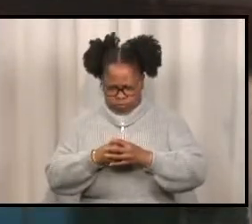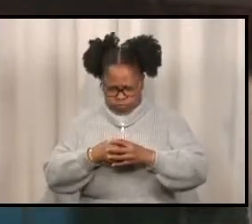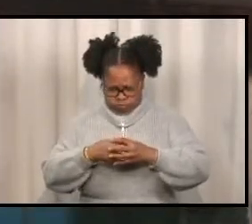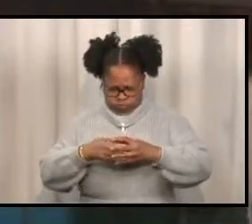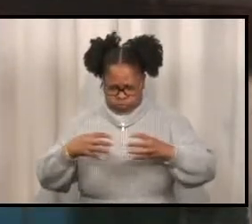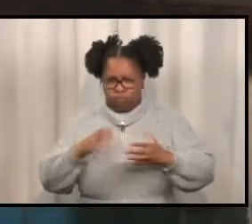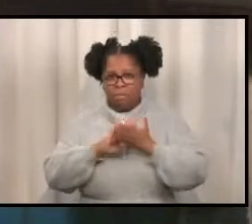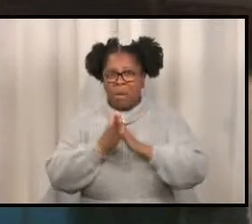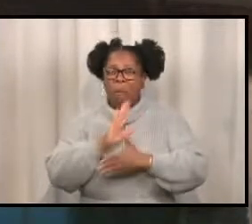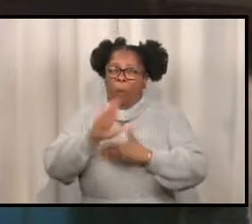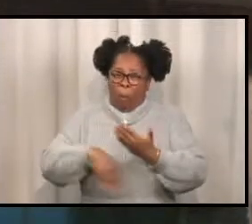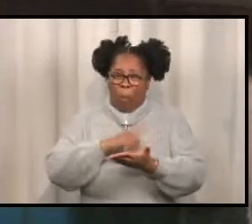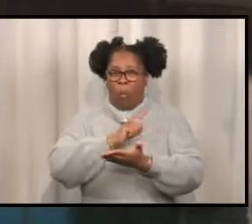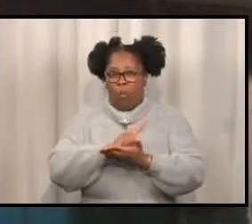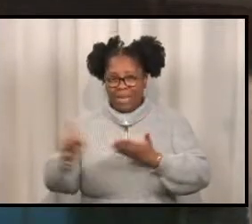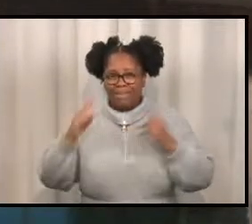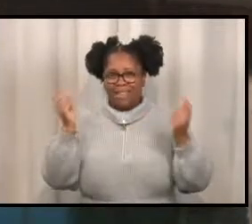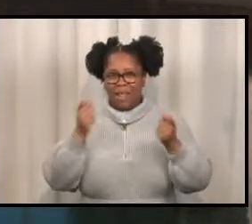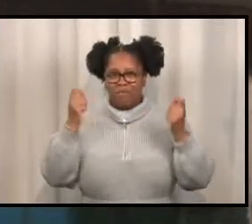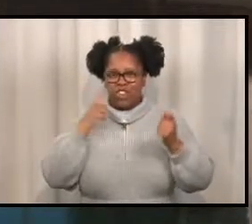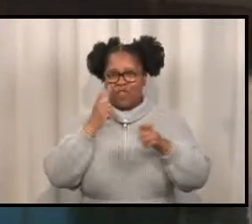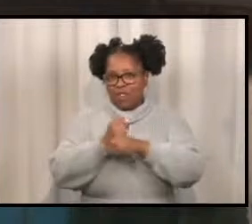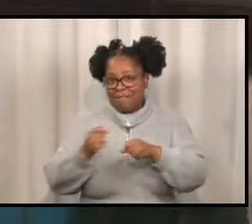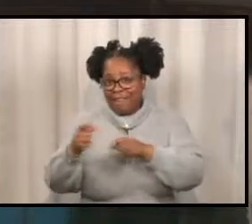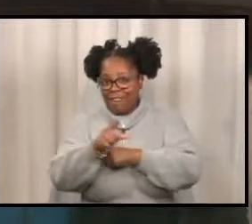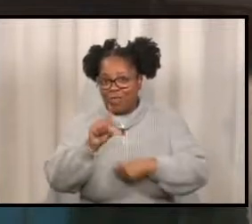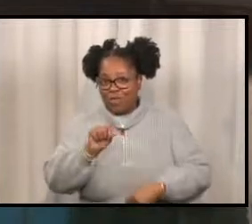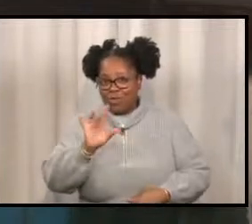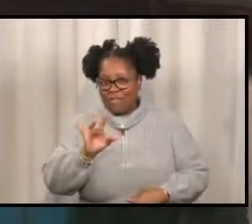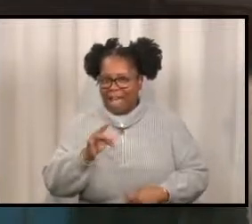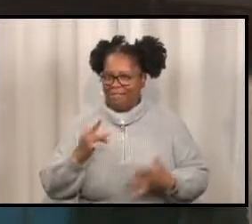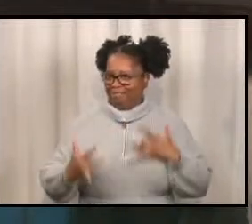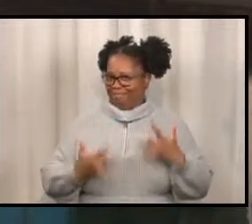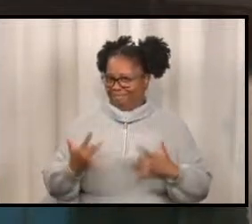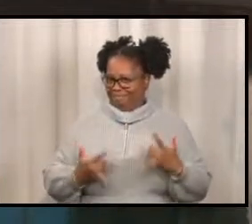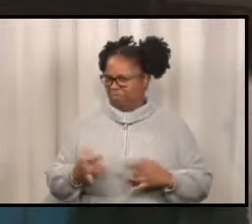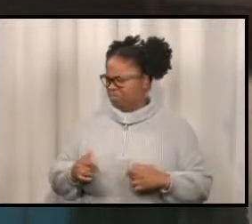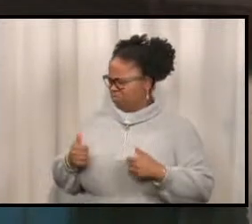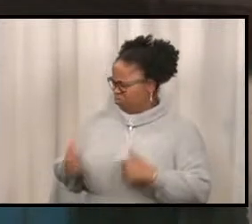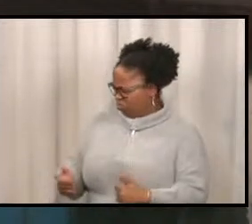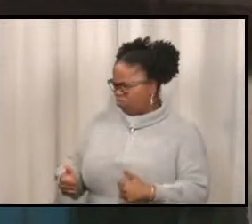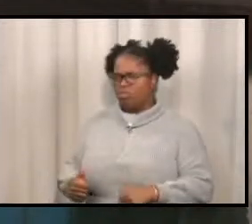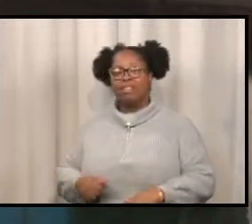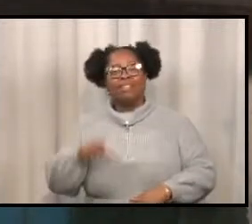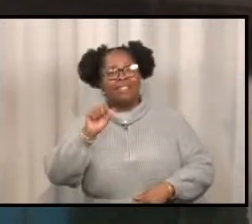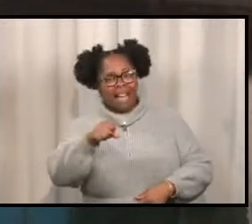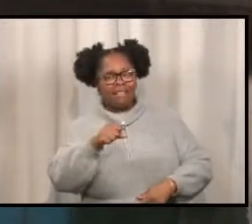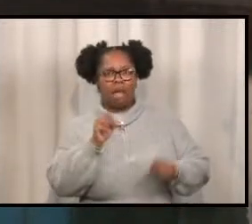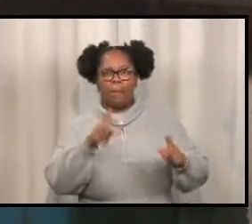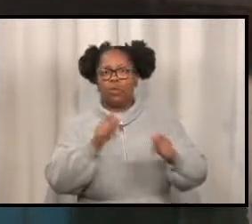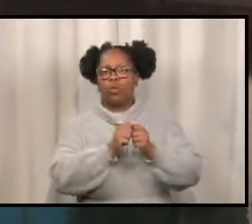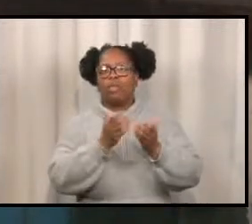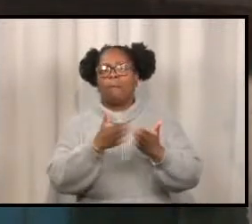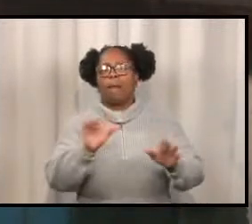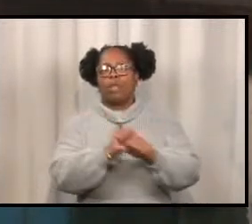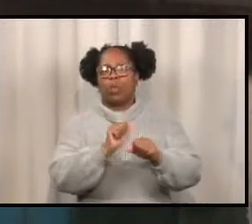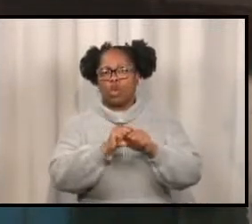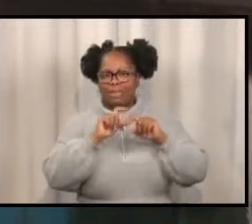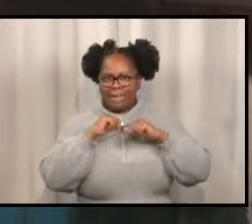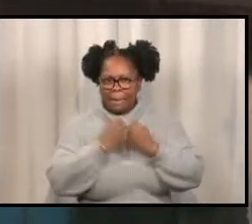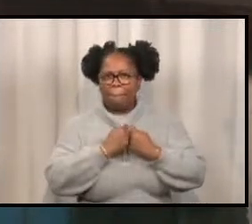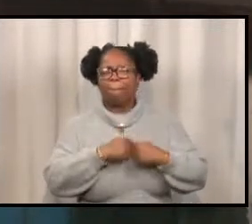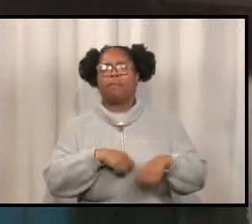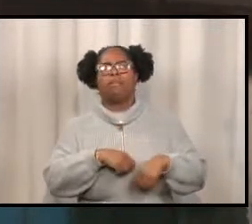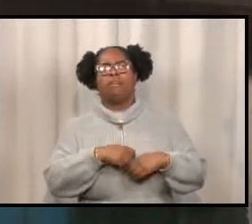in 2025. So we're really excited about that. That's great. There's also opportunities with our Public Works team out there and looking at